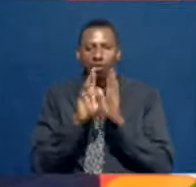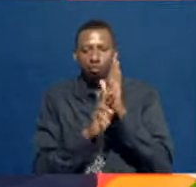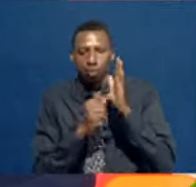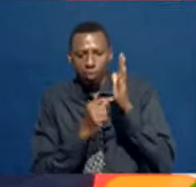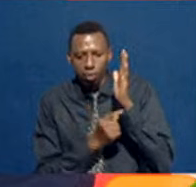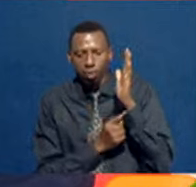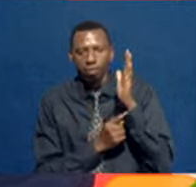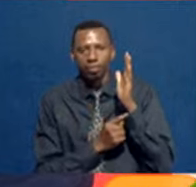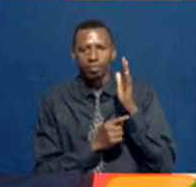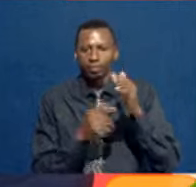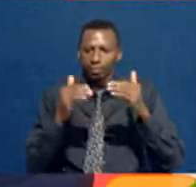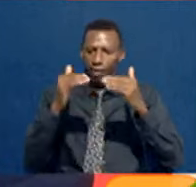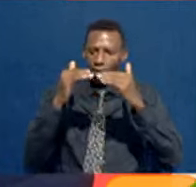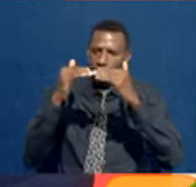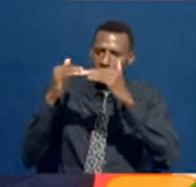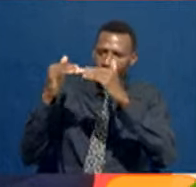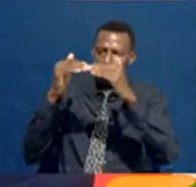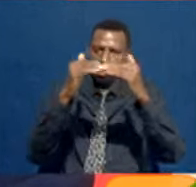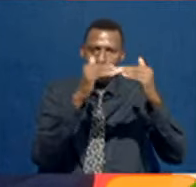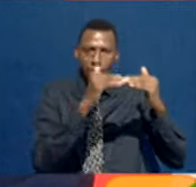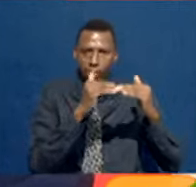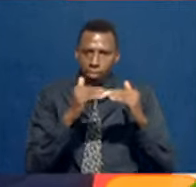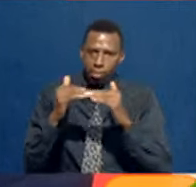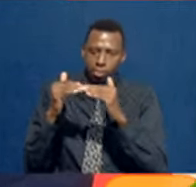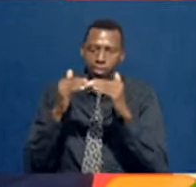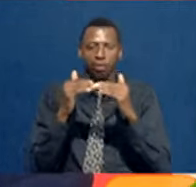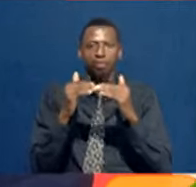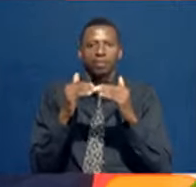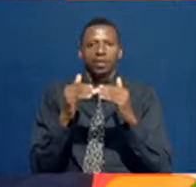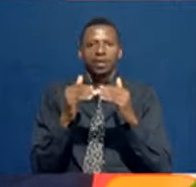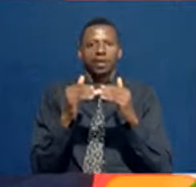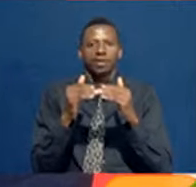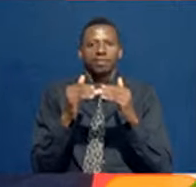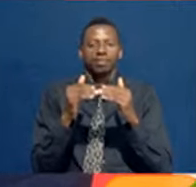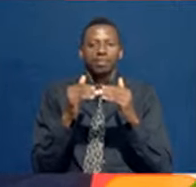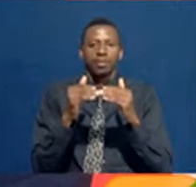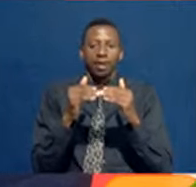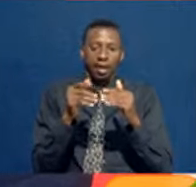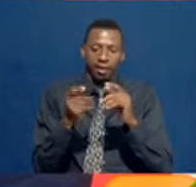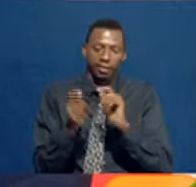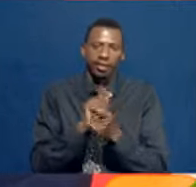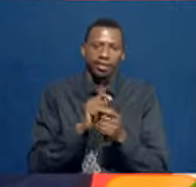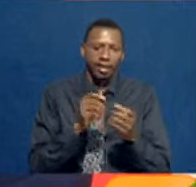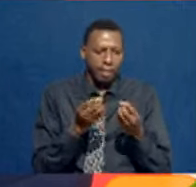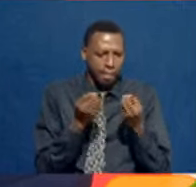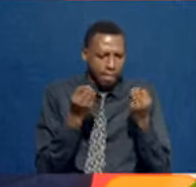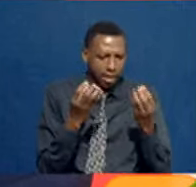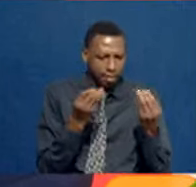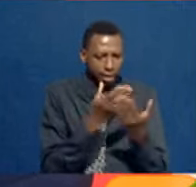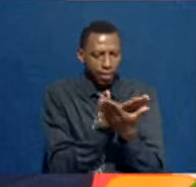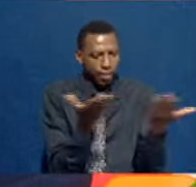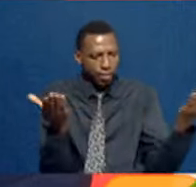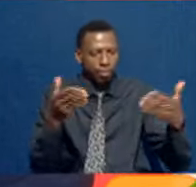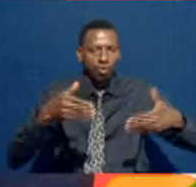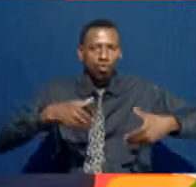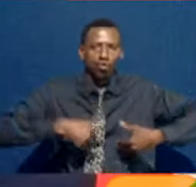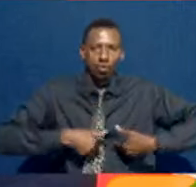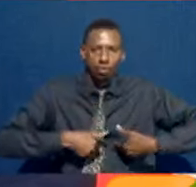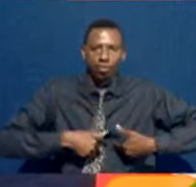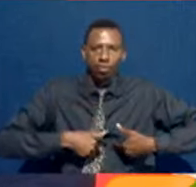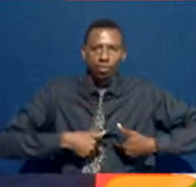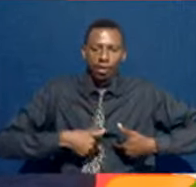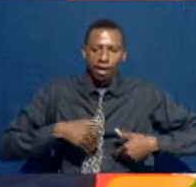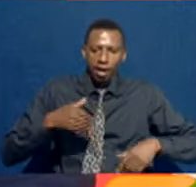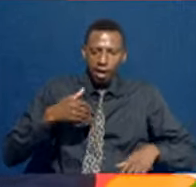playing ground has really shifted. Many of these youths have taken a